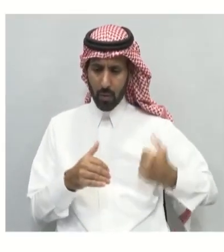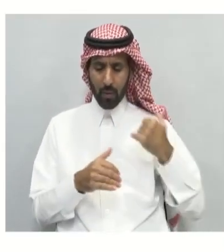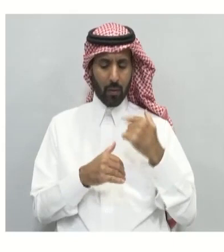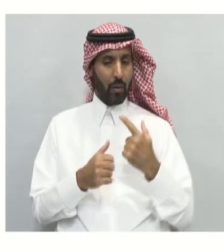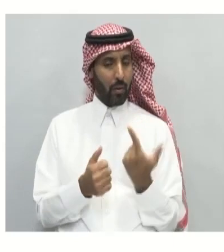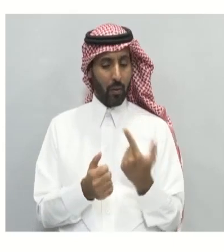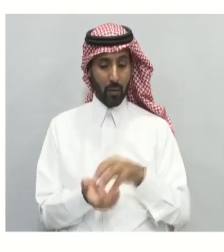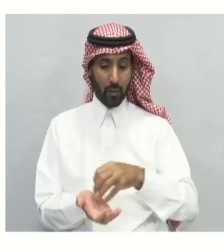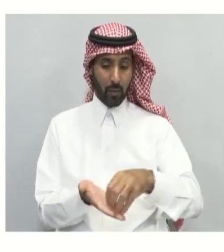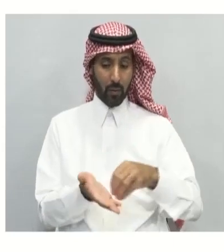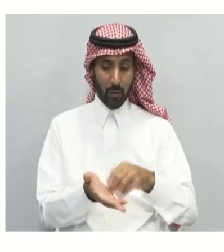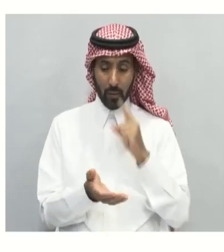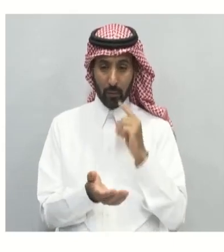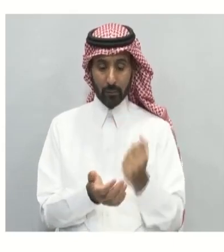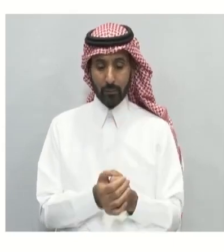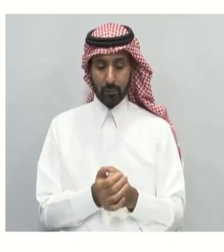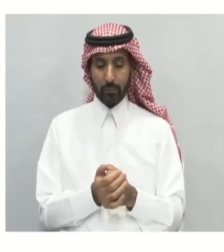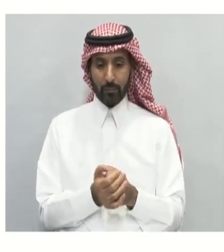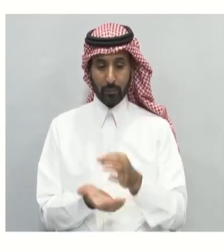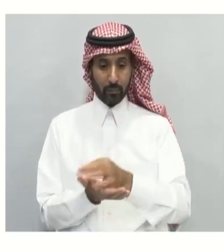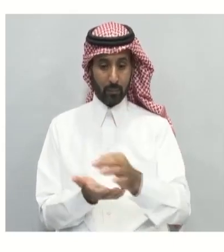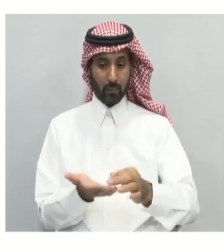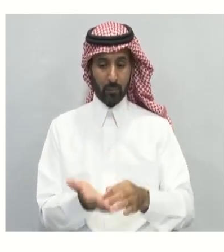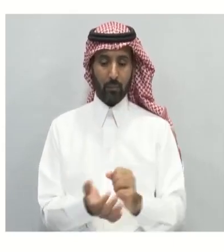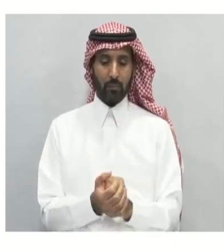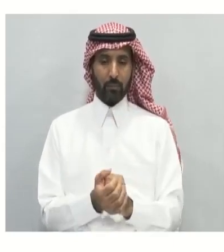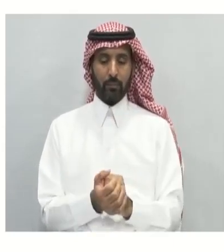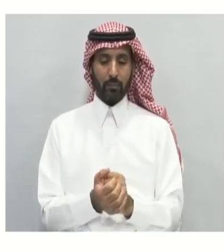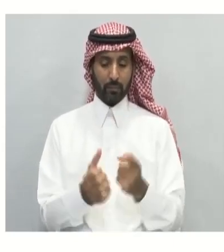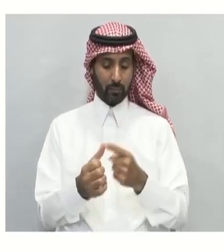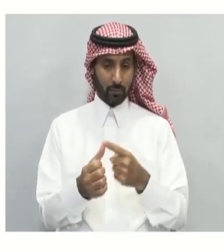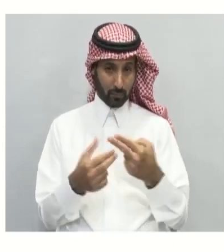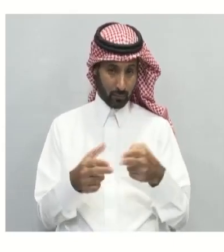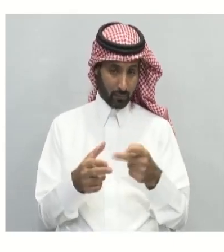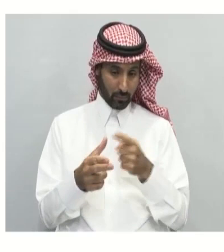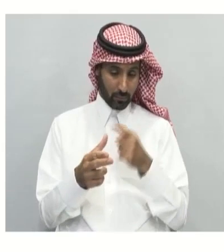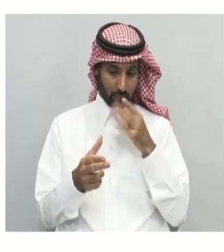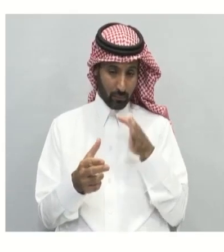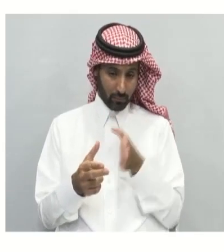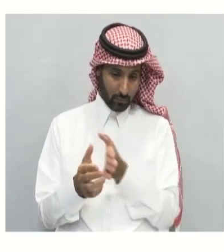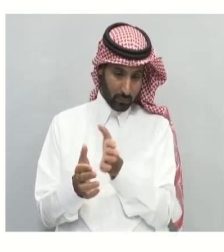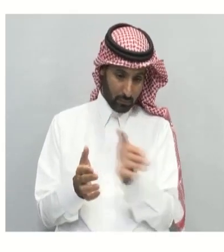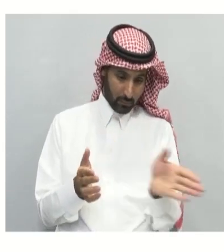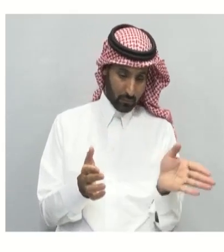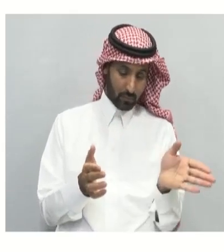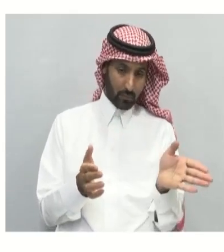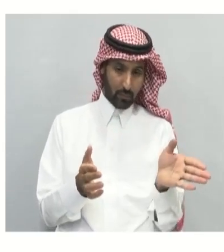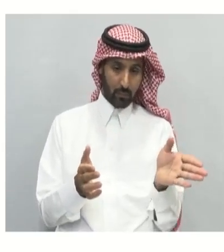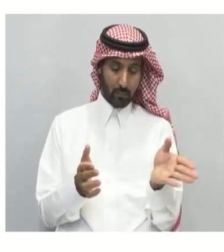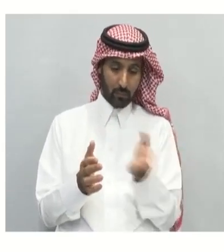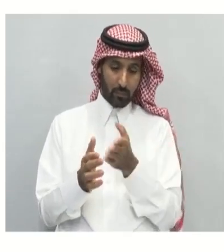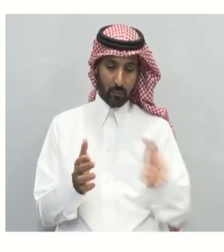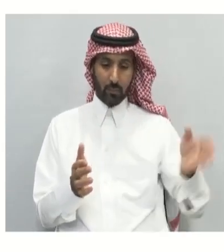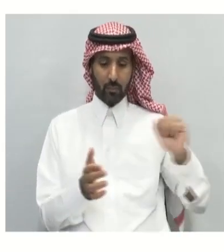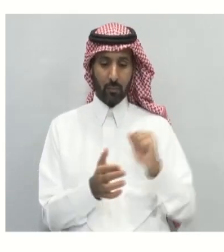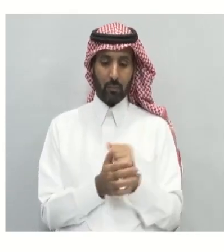we're having these, the locations. At the beginning, you would go on Bloom Street.